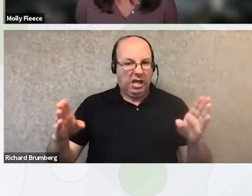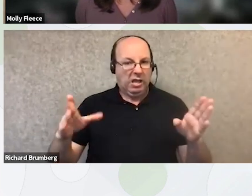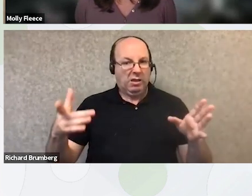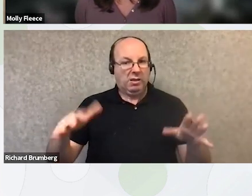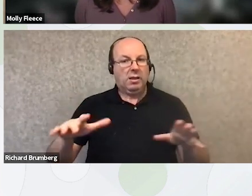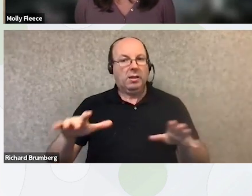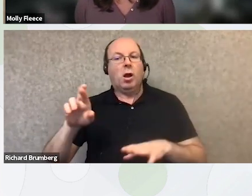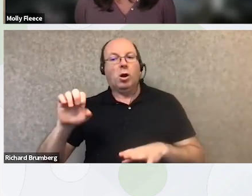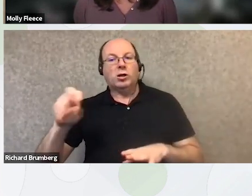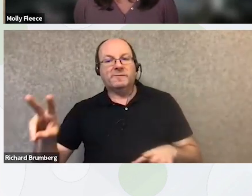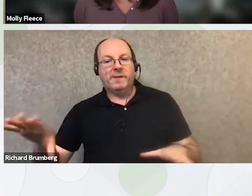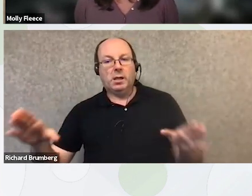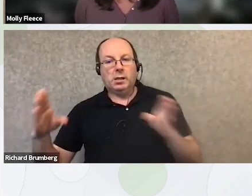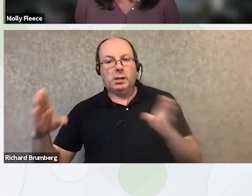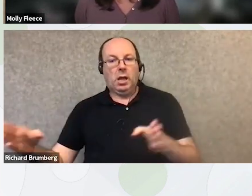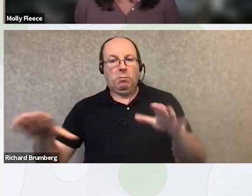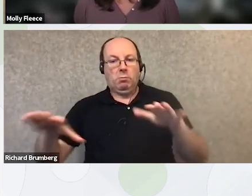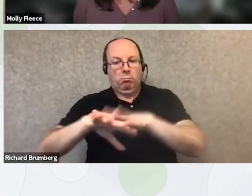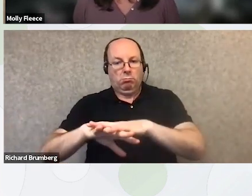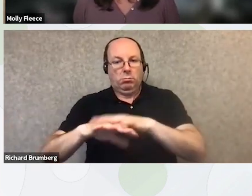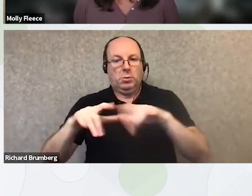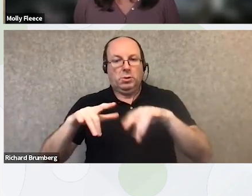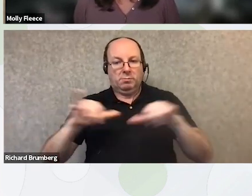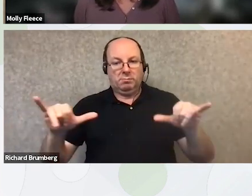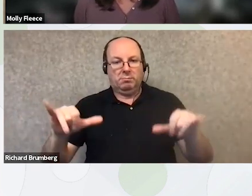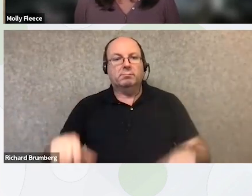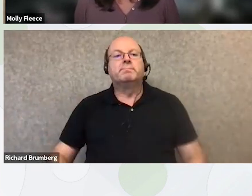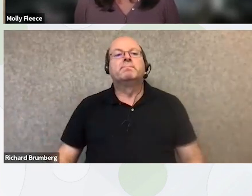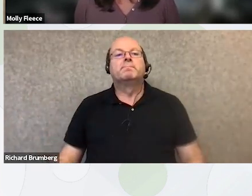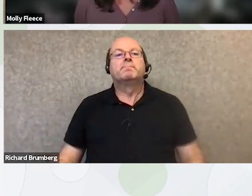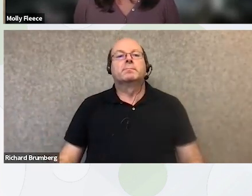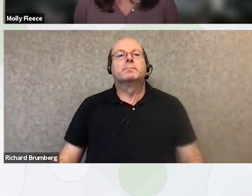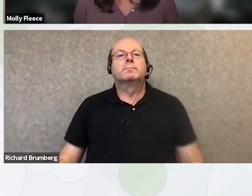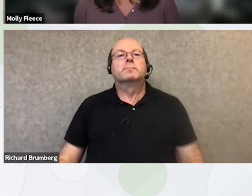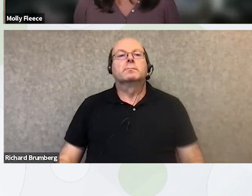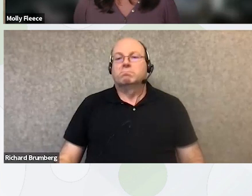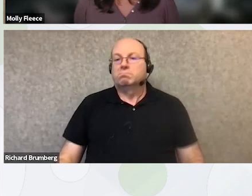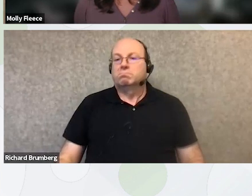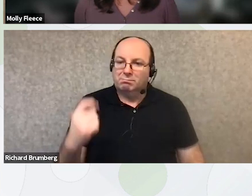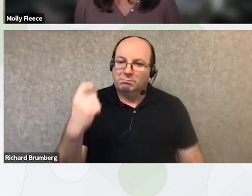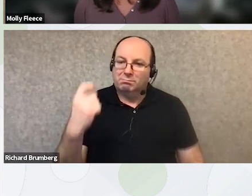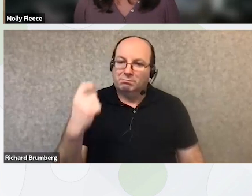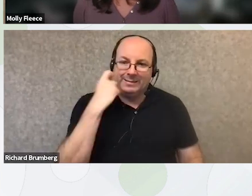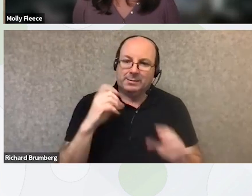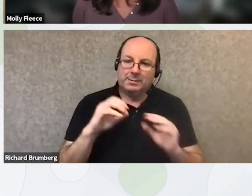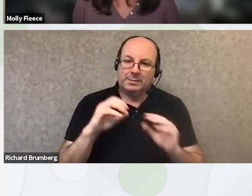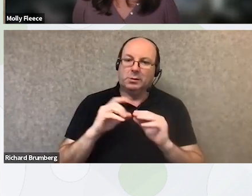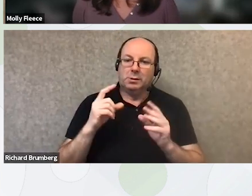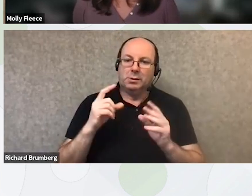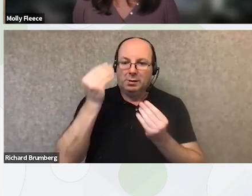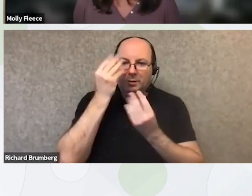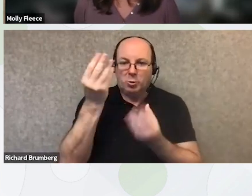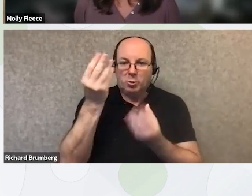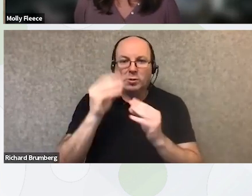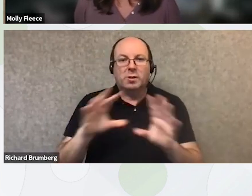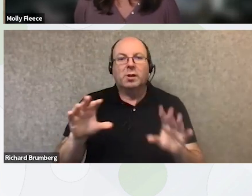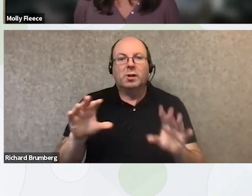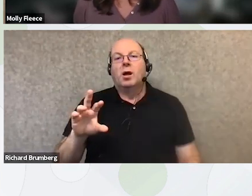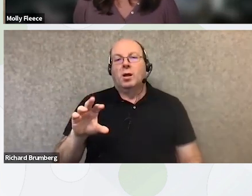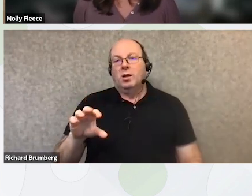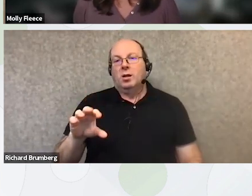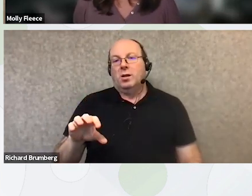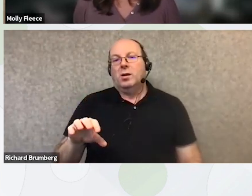adults. And so this is from the very hot off the press ACIP recommendations for